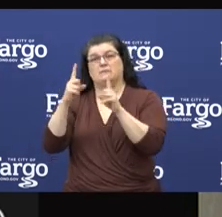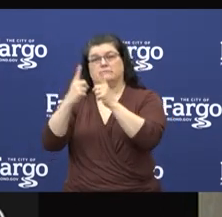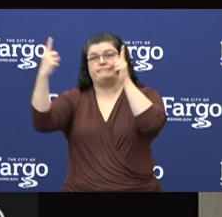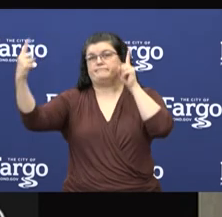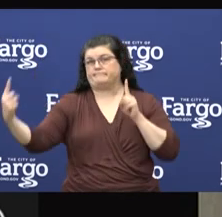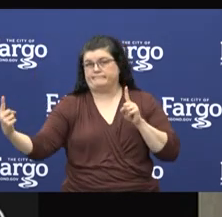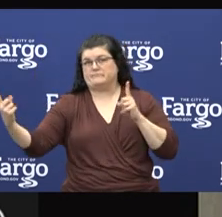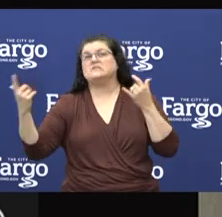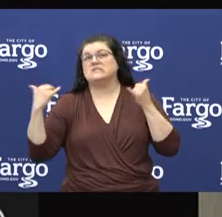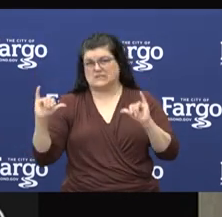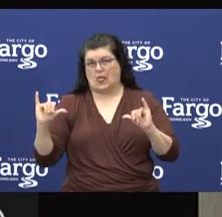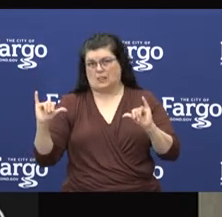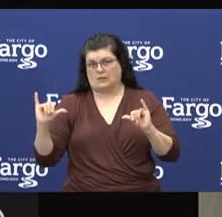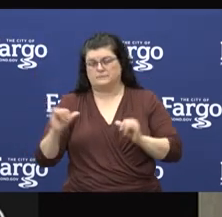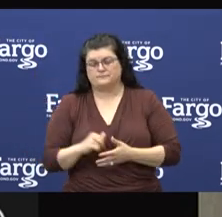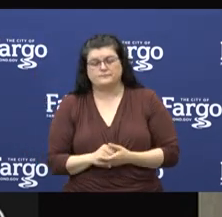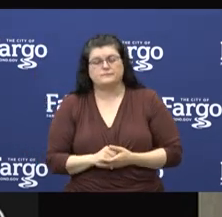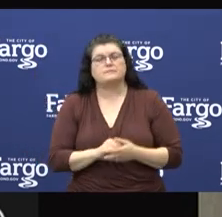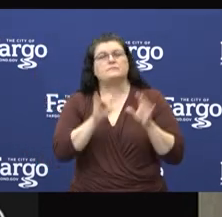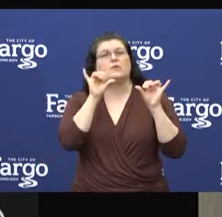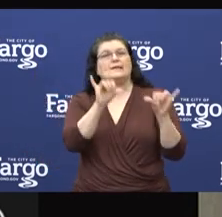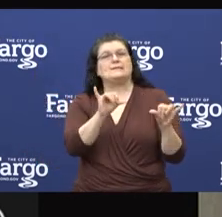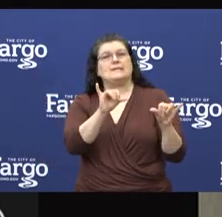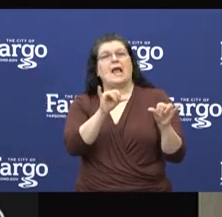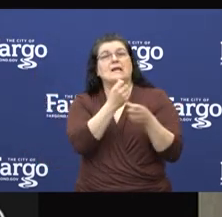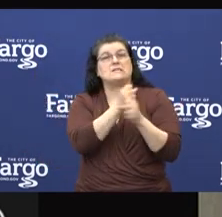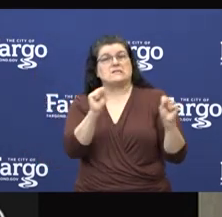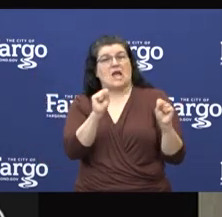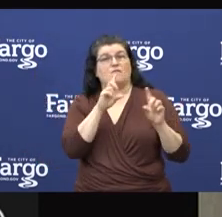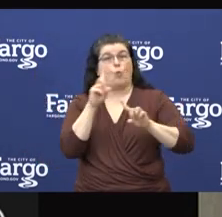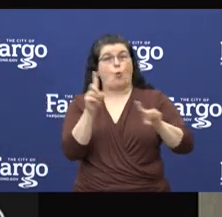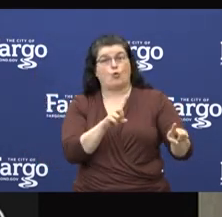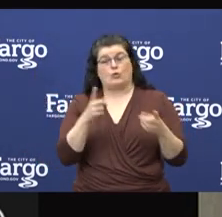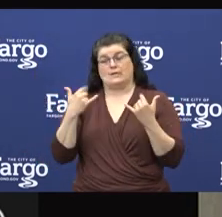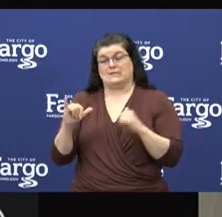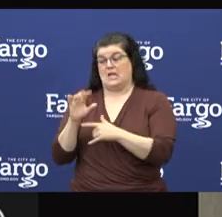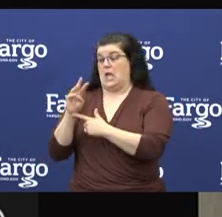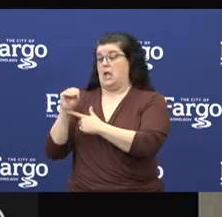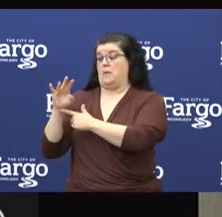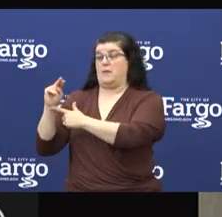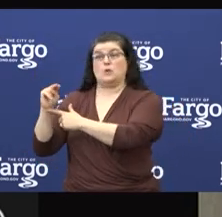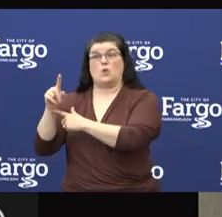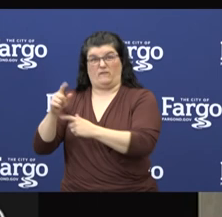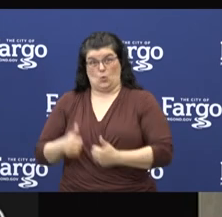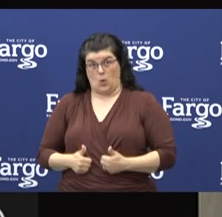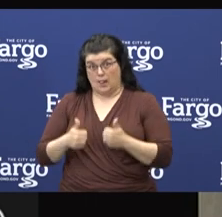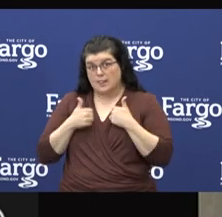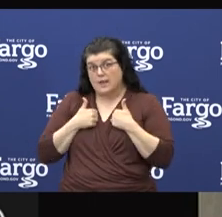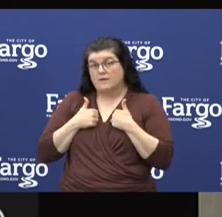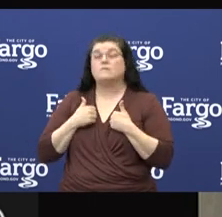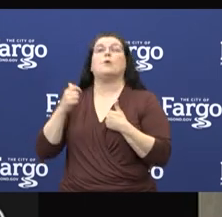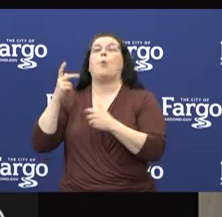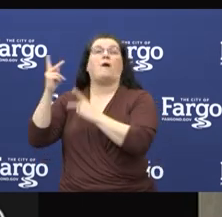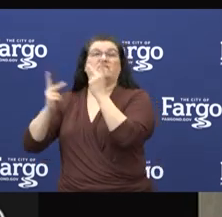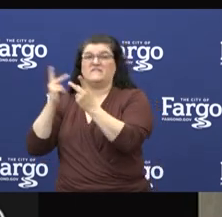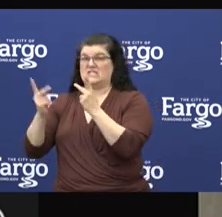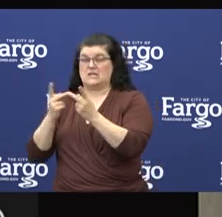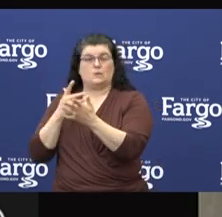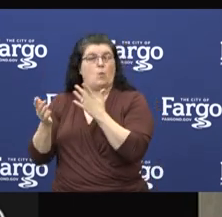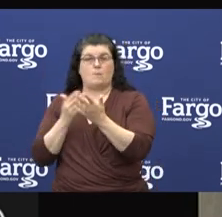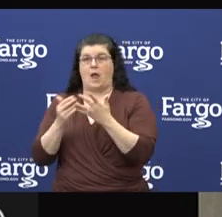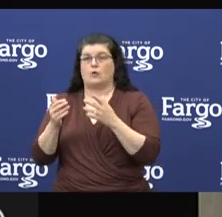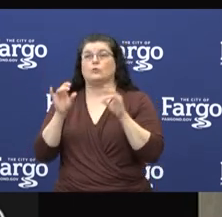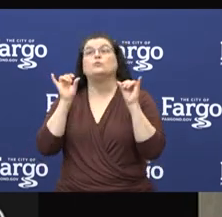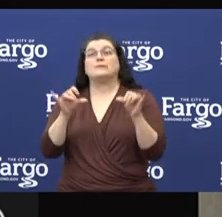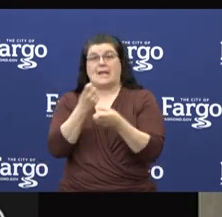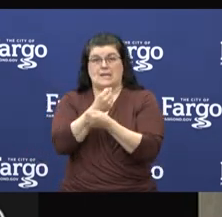distancing. This Stay Safe order applies to anyone in Minnesota, whether you are visiting or if you own property in the state. Remember that the order also